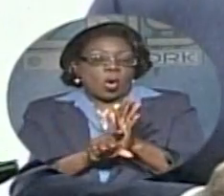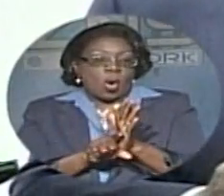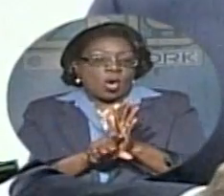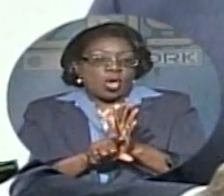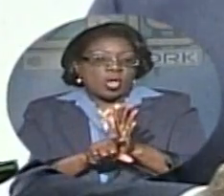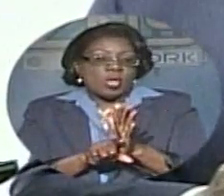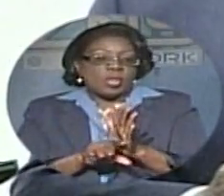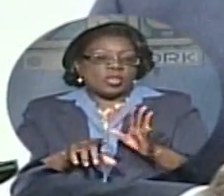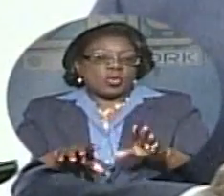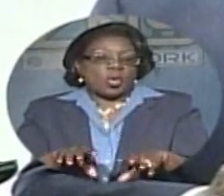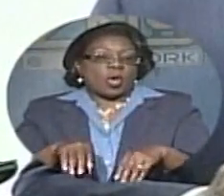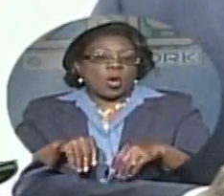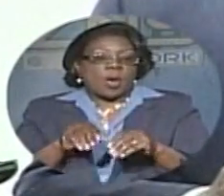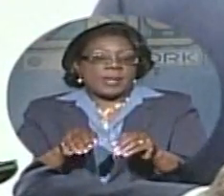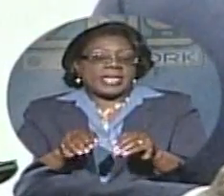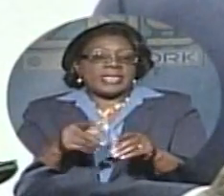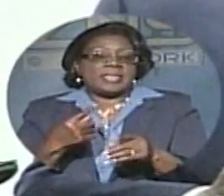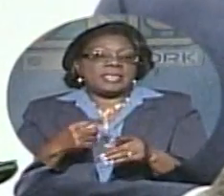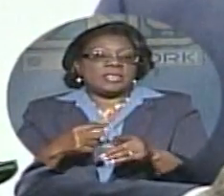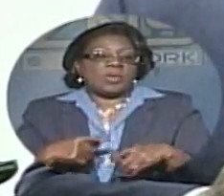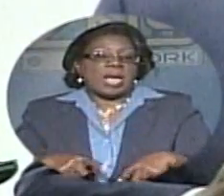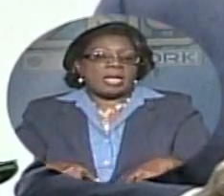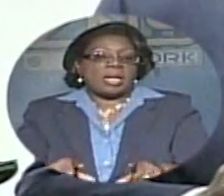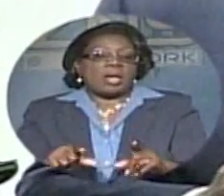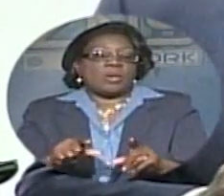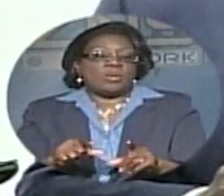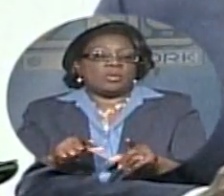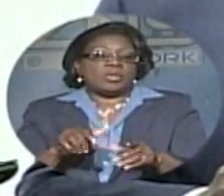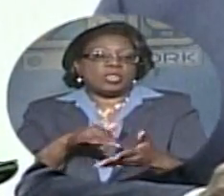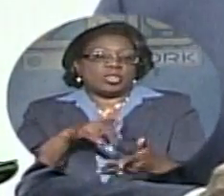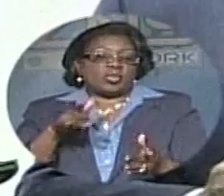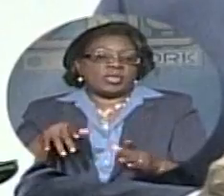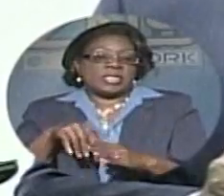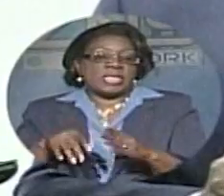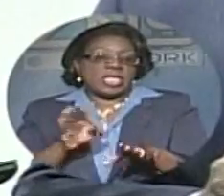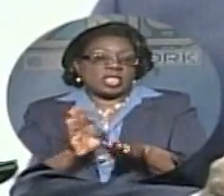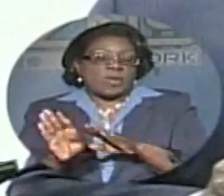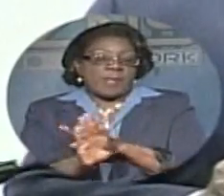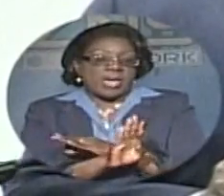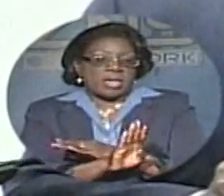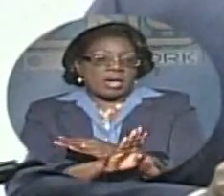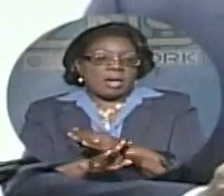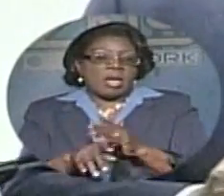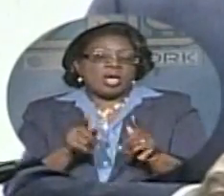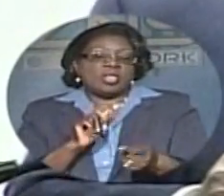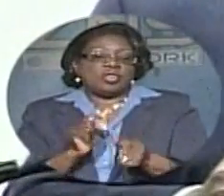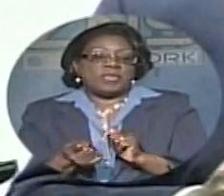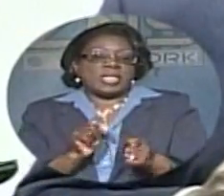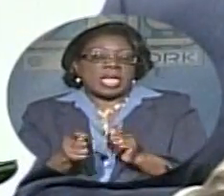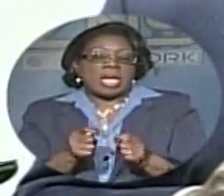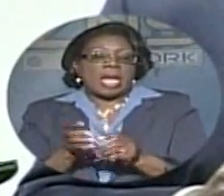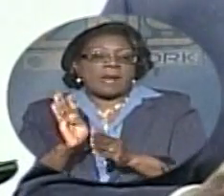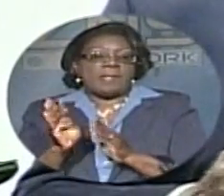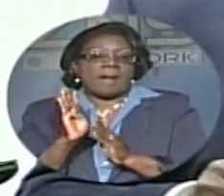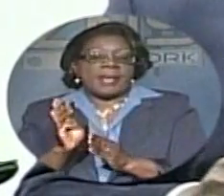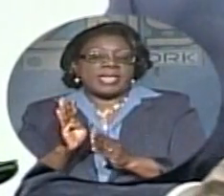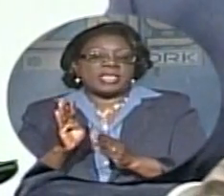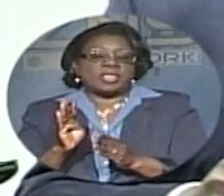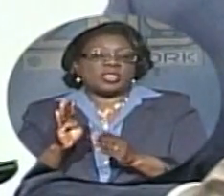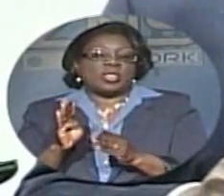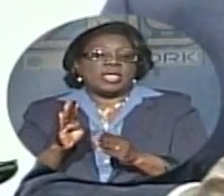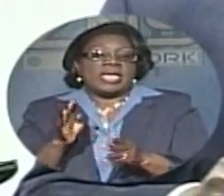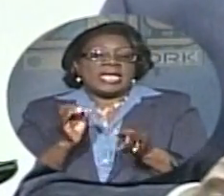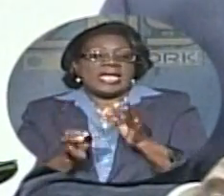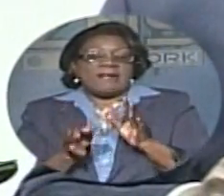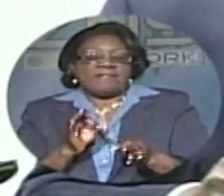accommodate the situation with students in Jamaica, Barbados, and Trinidad, because the way we wrote the